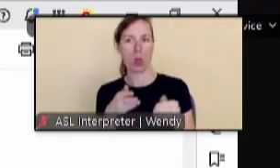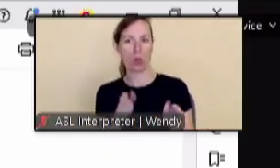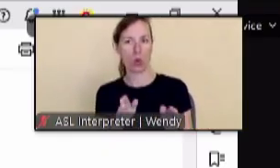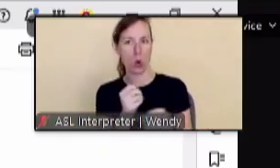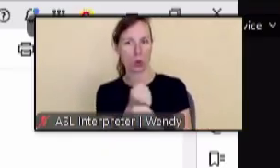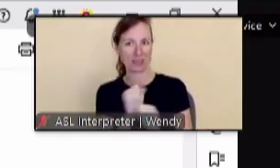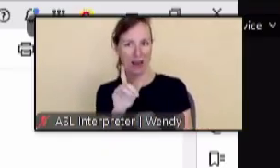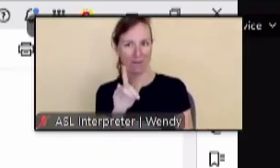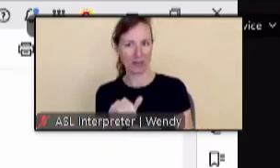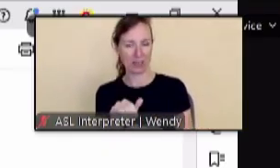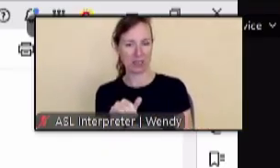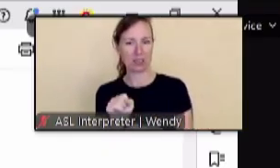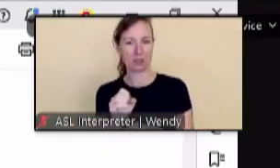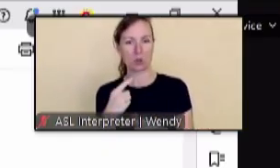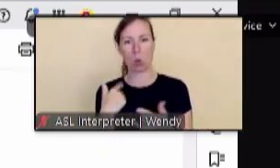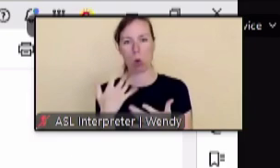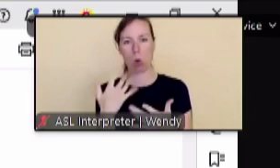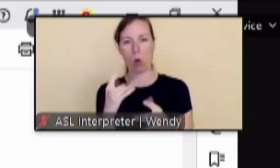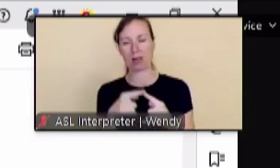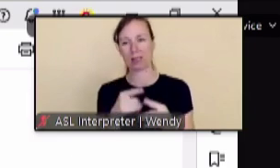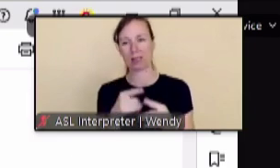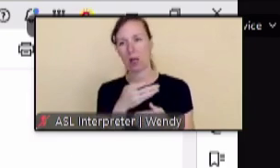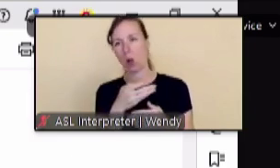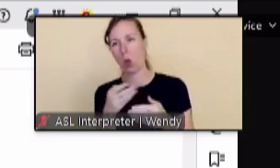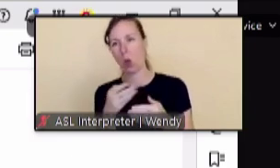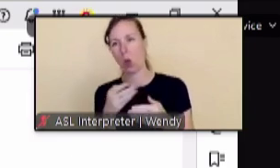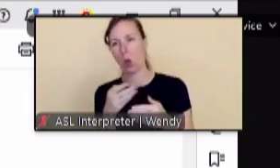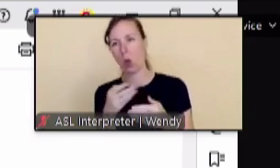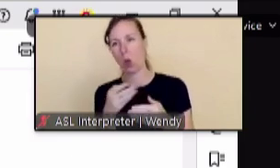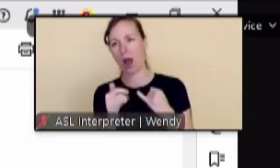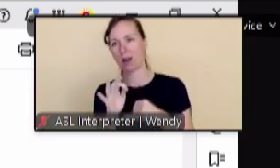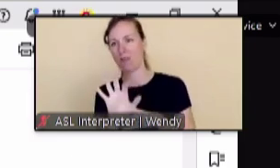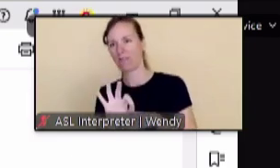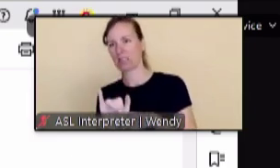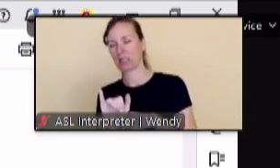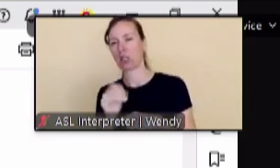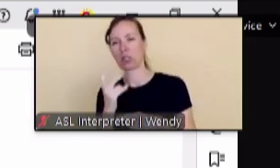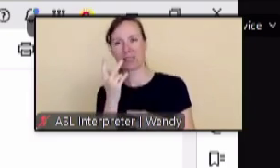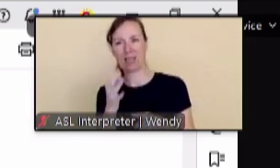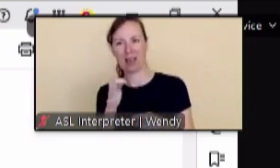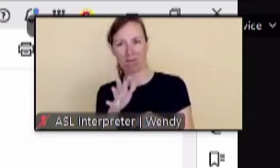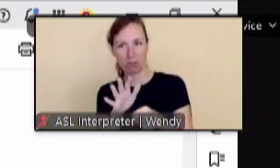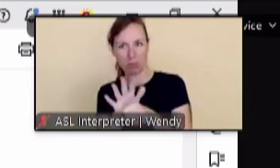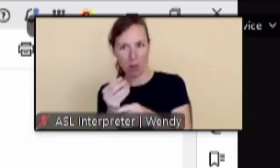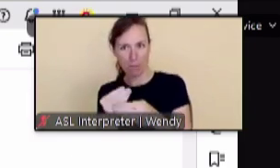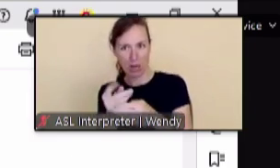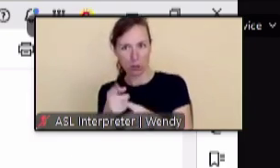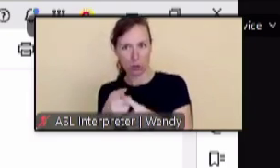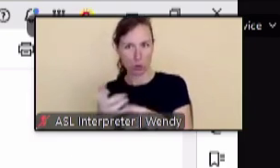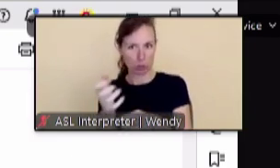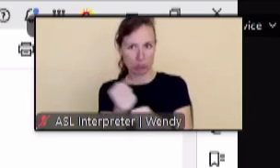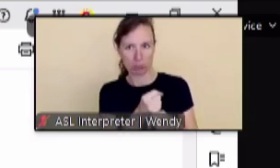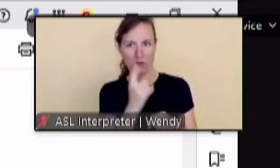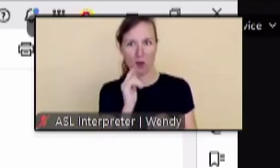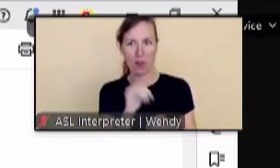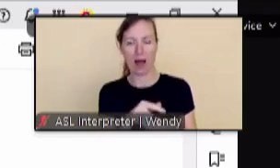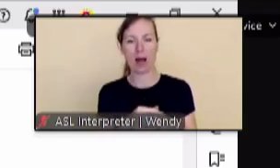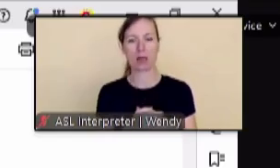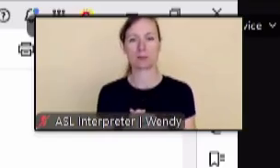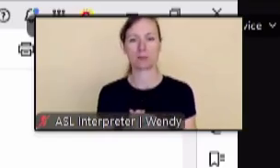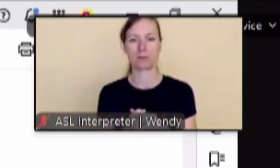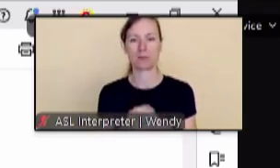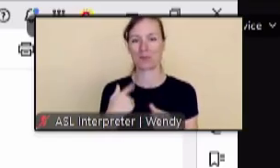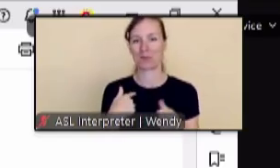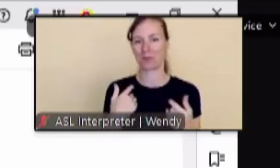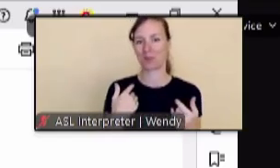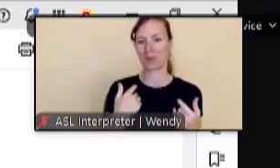closer to the end of this fiscal year and see if we can draw some funds. And I will say, I don't want to put Mr. Brayman out there, but he's offered. He